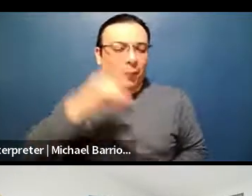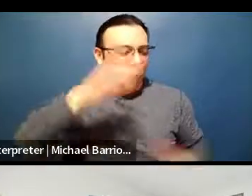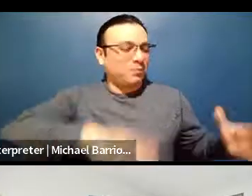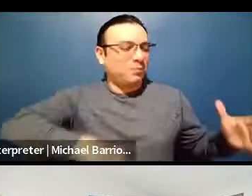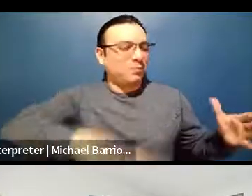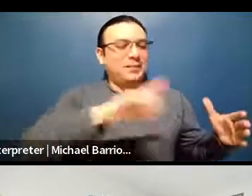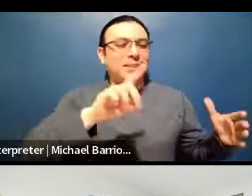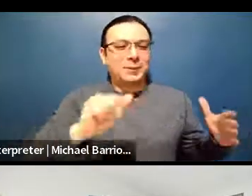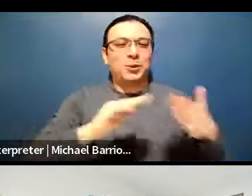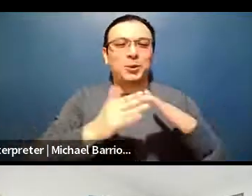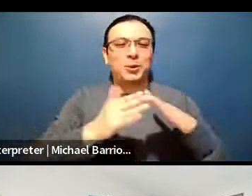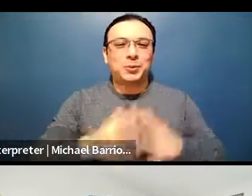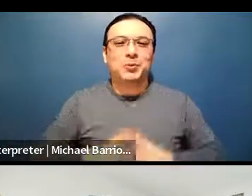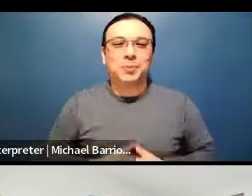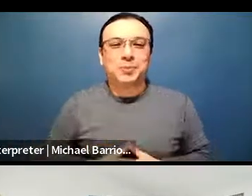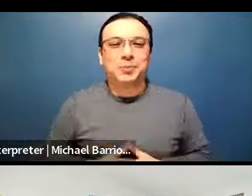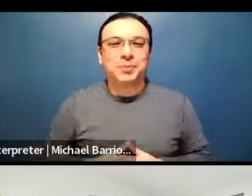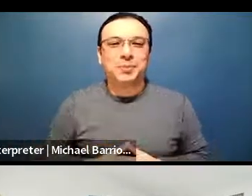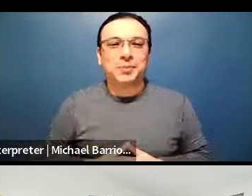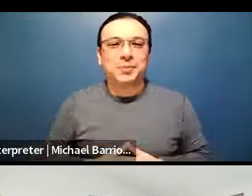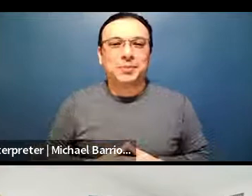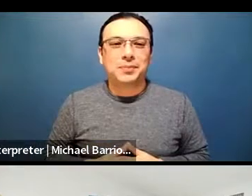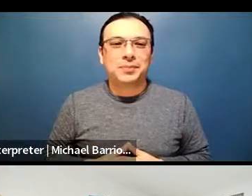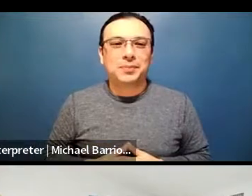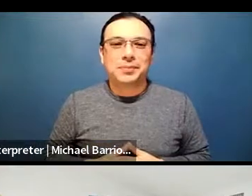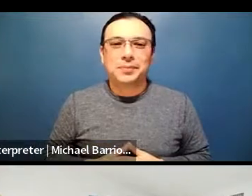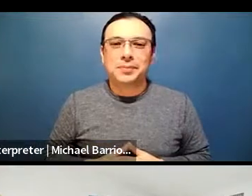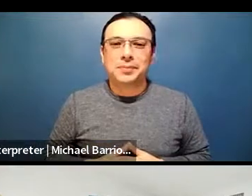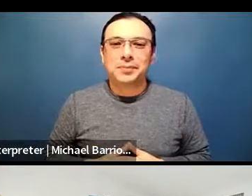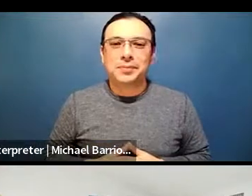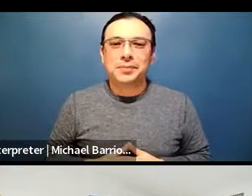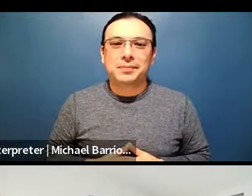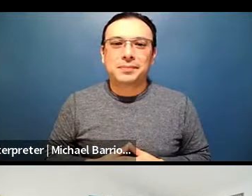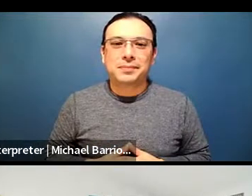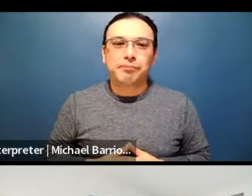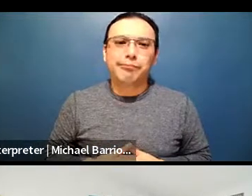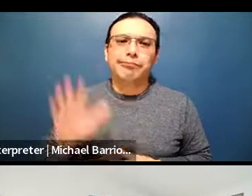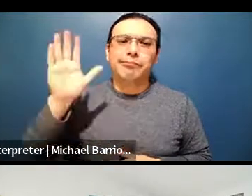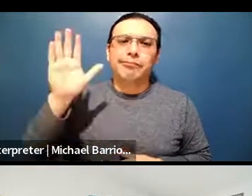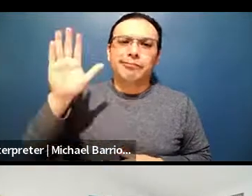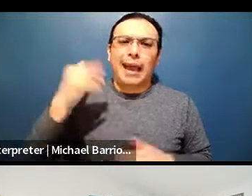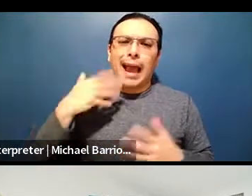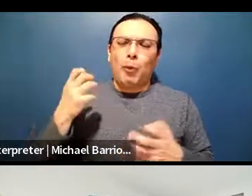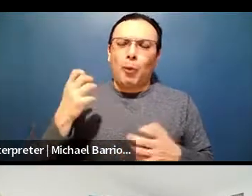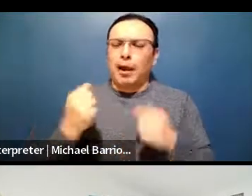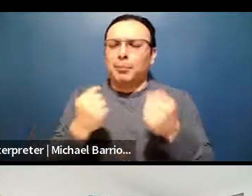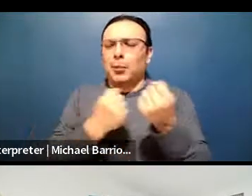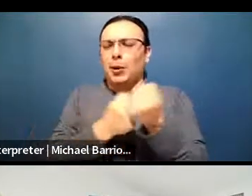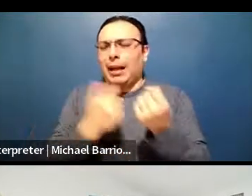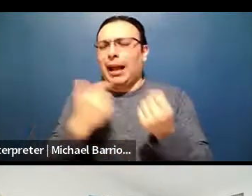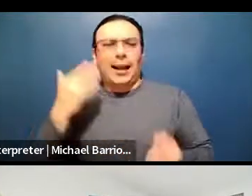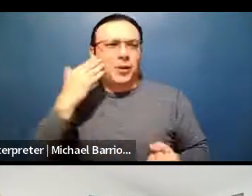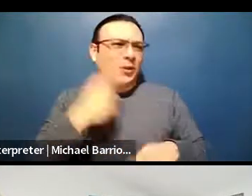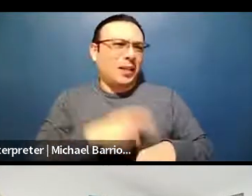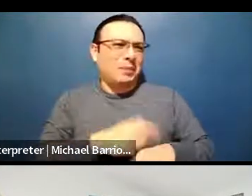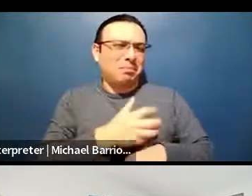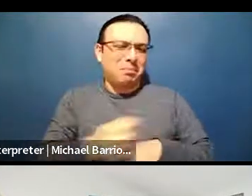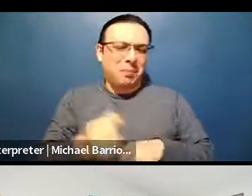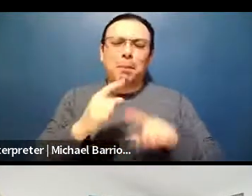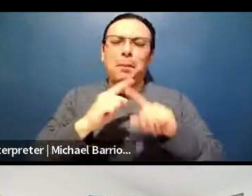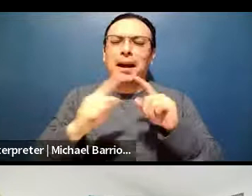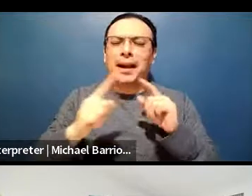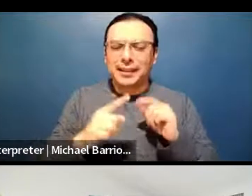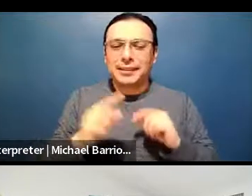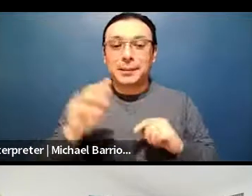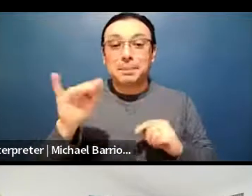I wanted to affirm, I know it's time, but what Mia was saying. I have an ongoing project with two of